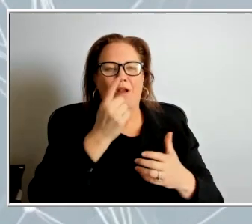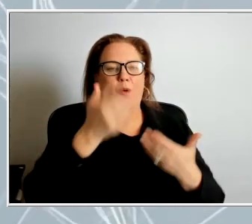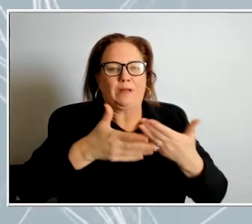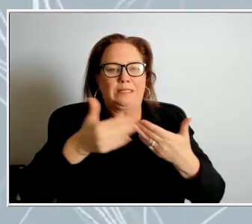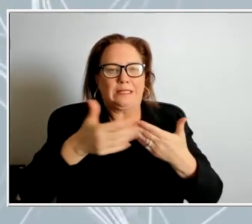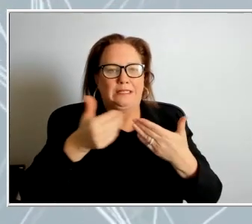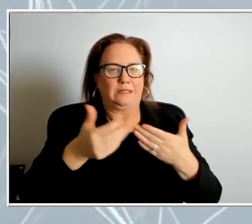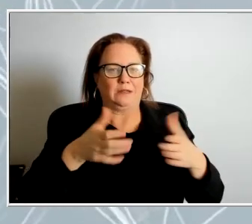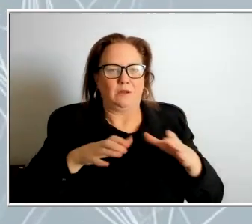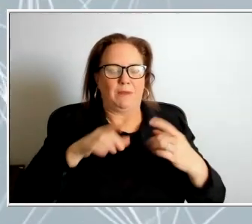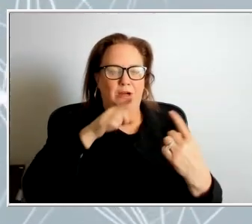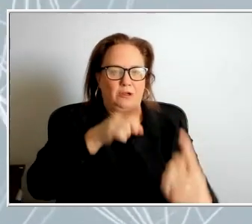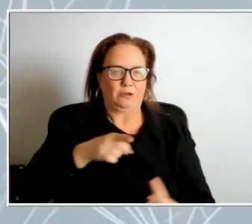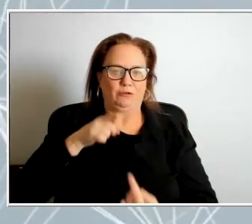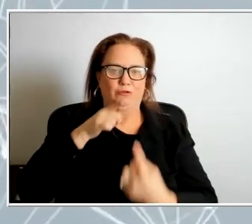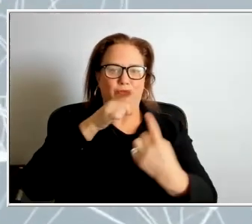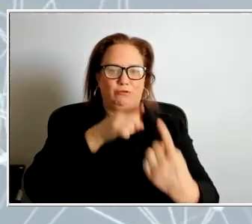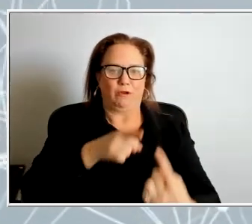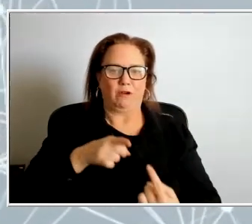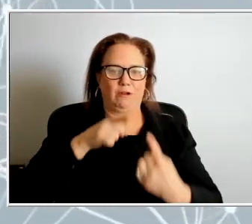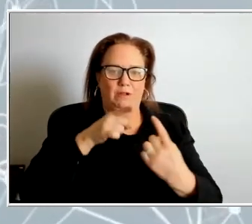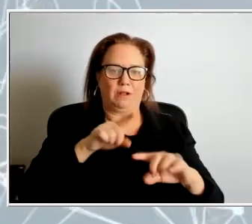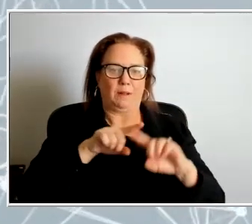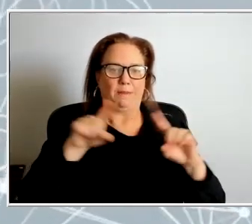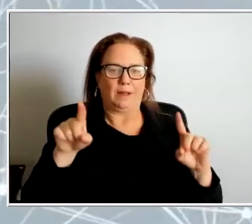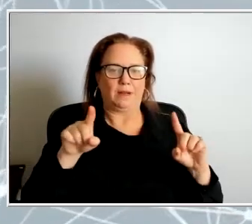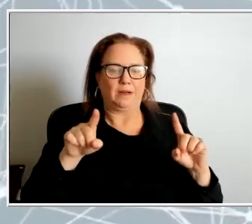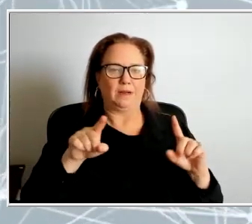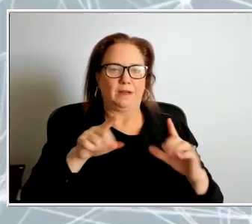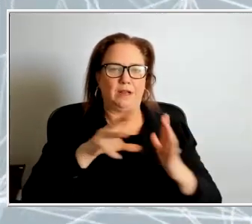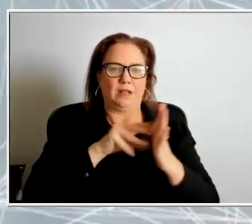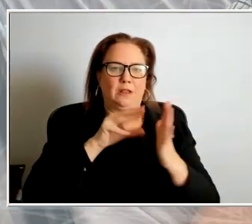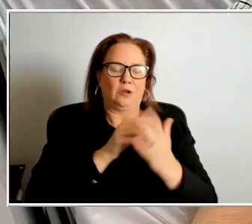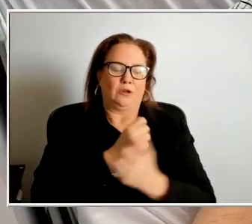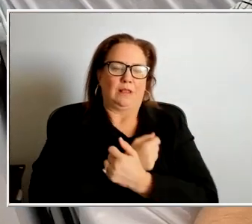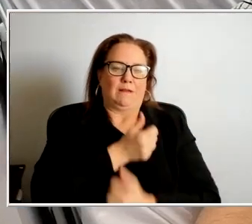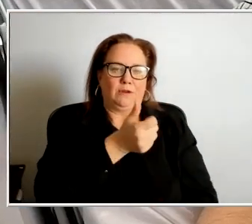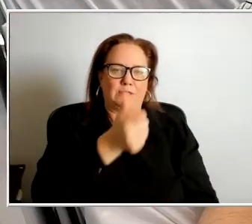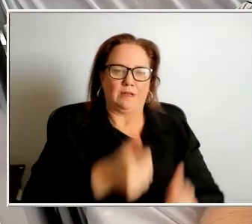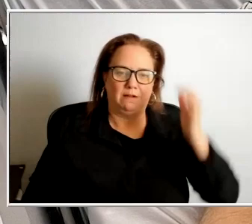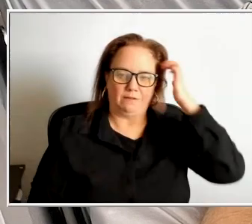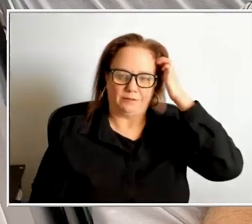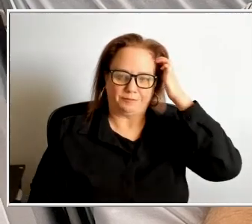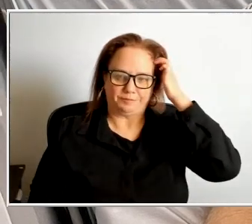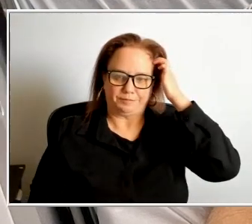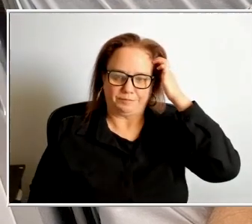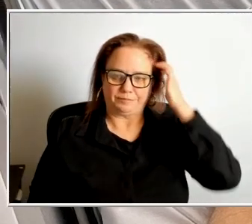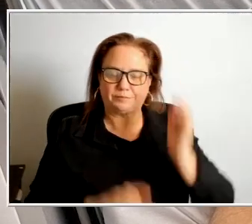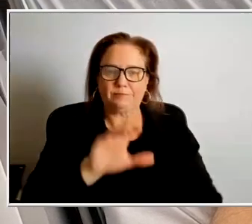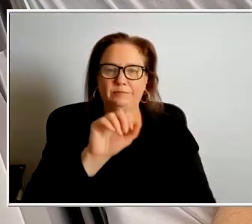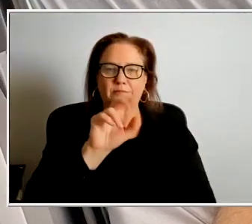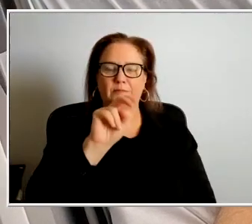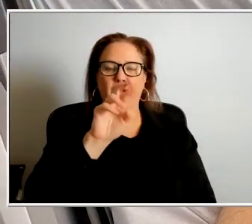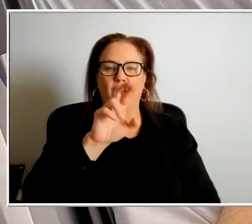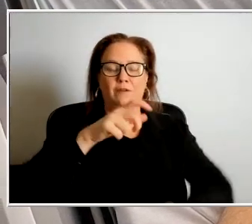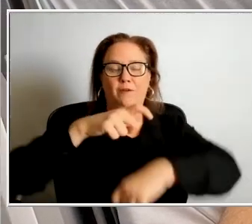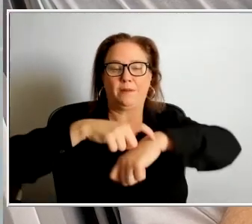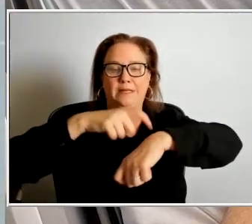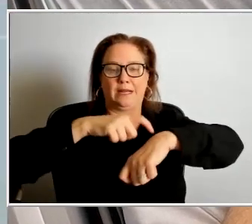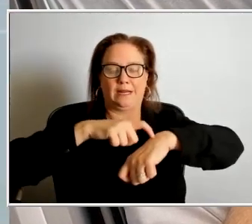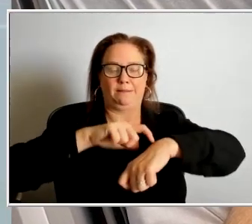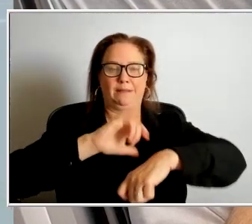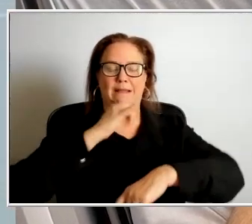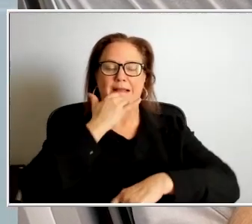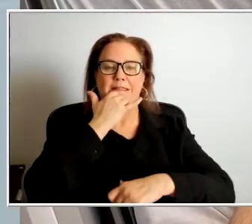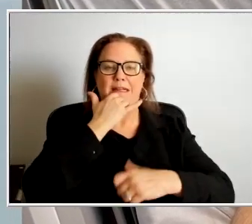matter what struggle you're going through, but you got to learn to love yourself. Conor, from the time of the accident till what we just heard there,